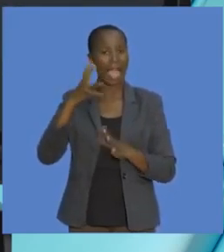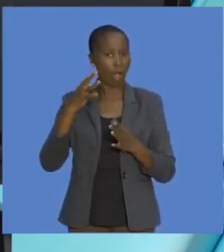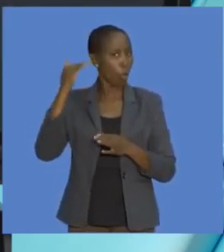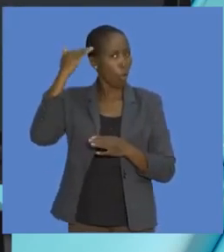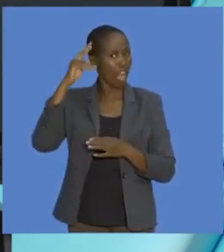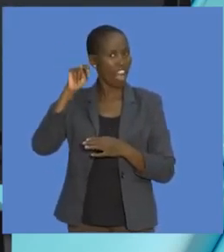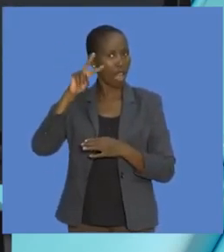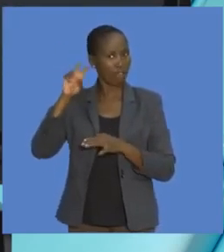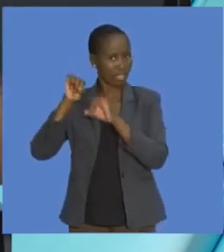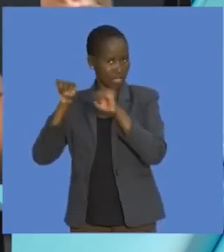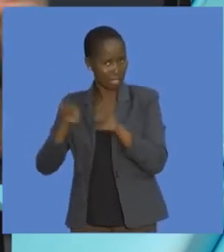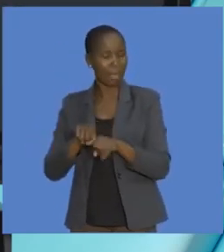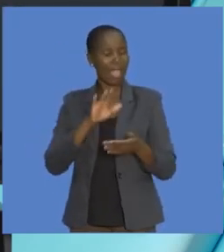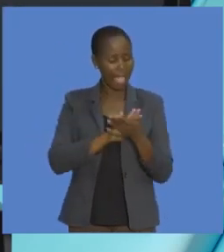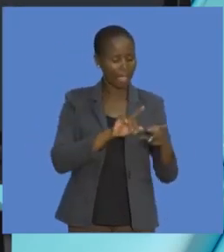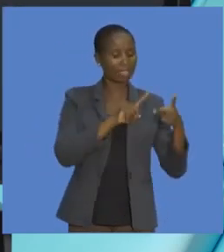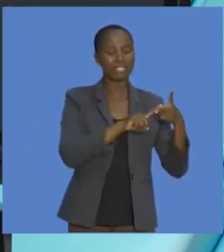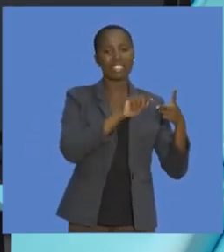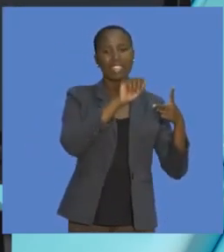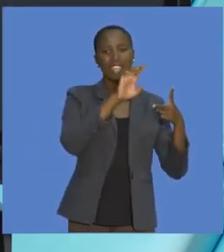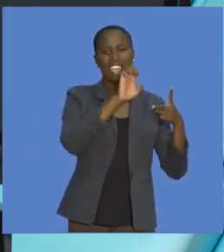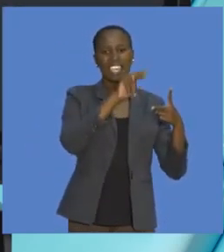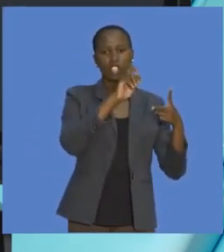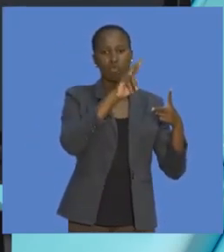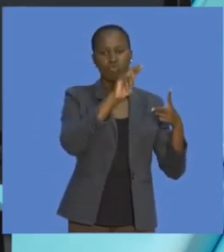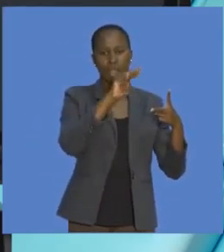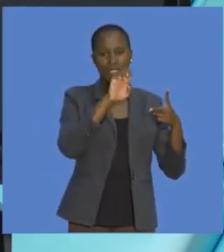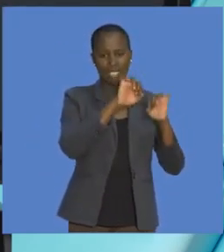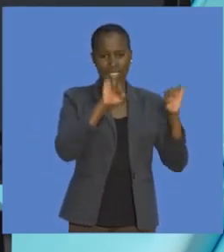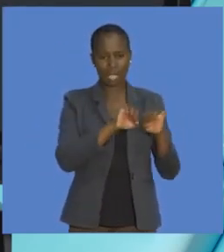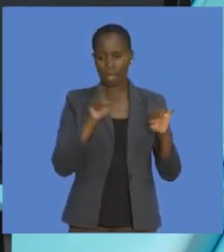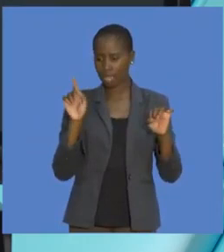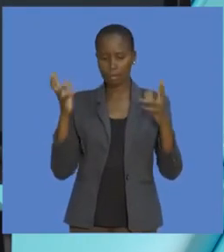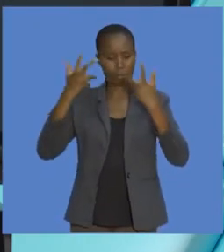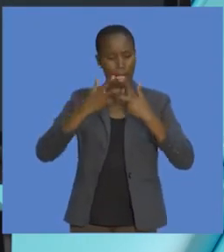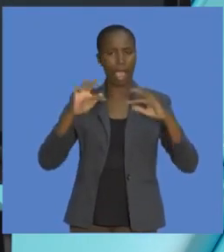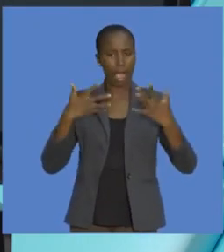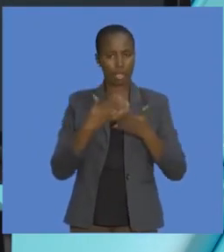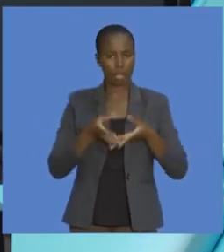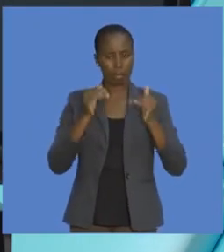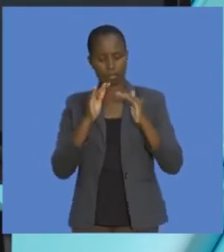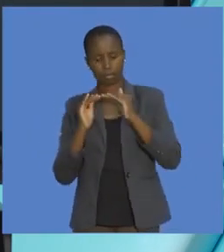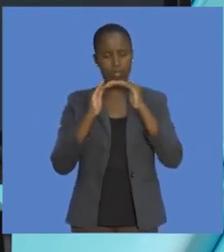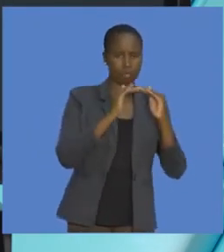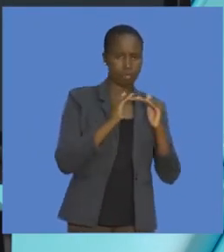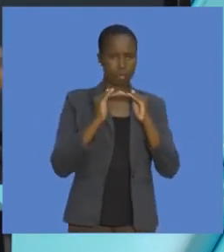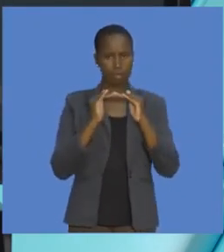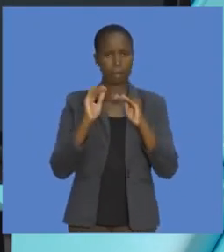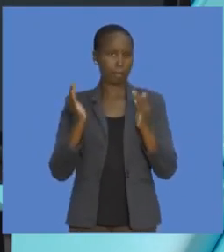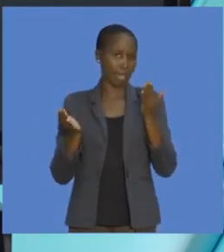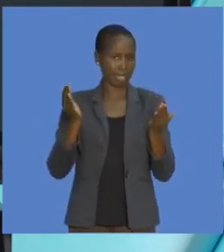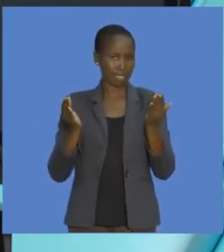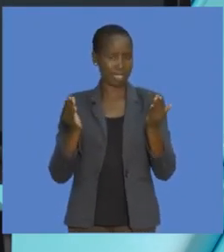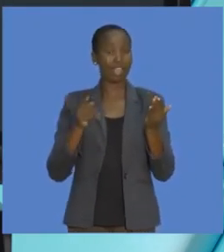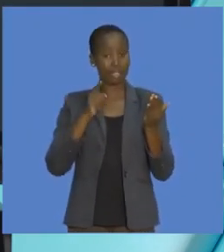and the endocrine system to maintain what we call balance. We also recognize that sometimes this balance can be